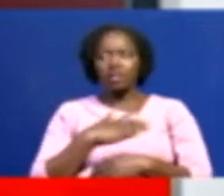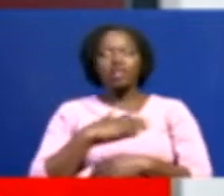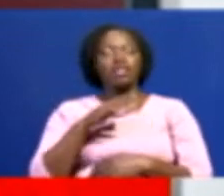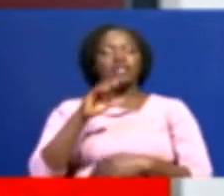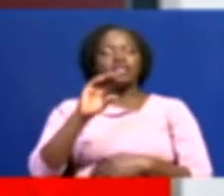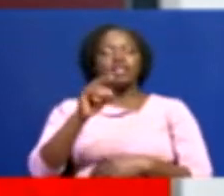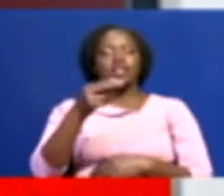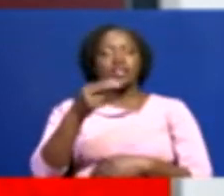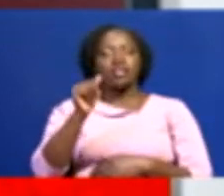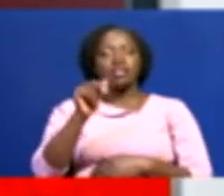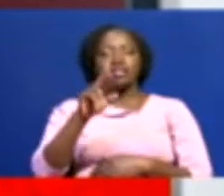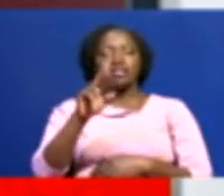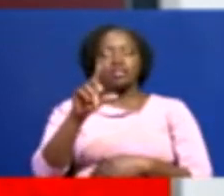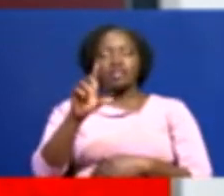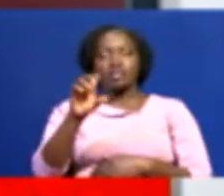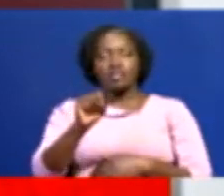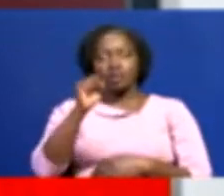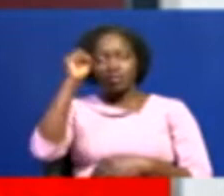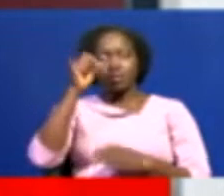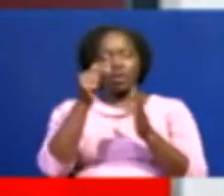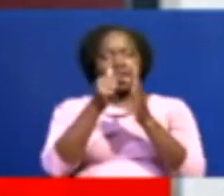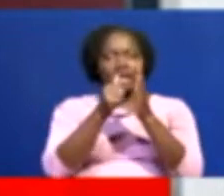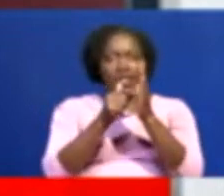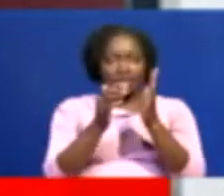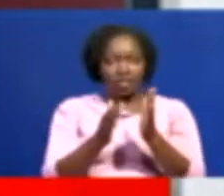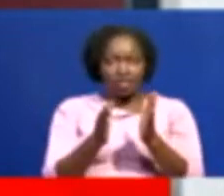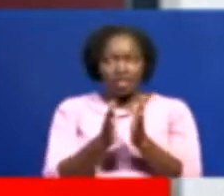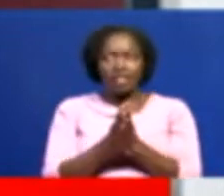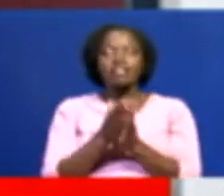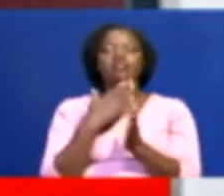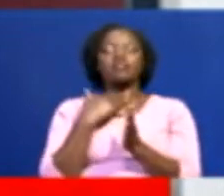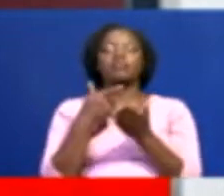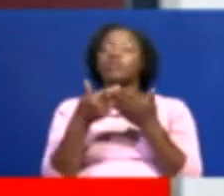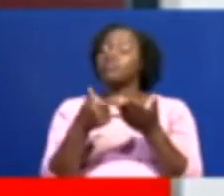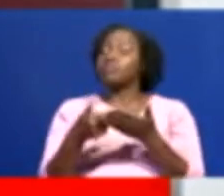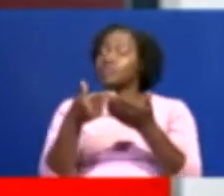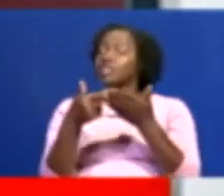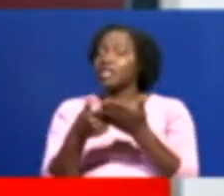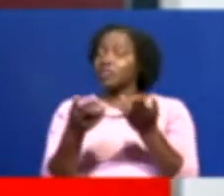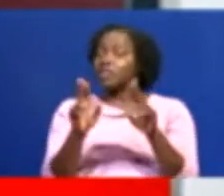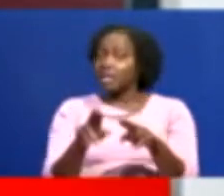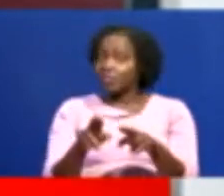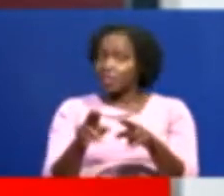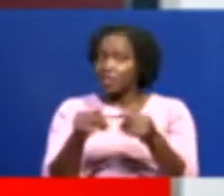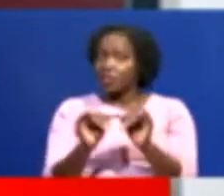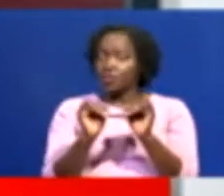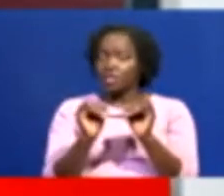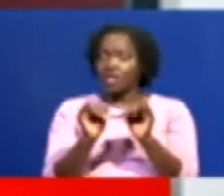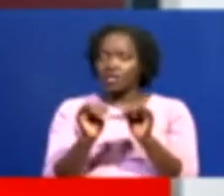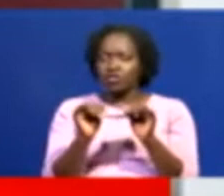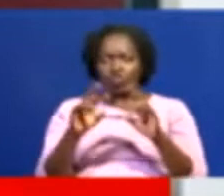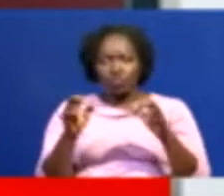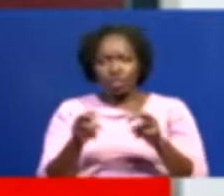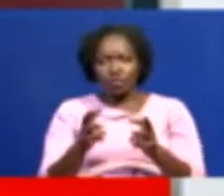well as Alenga Torosterdt, a political analyst. Of course, there have been clamor for dialogue. Will that be the case? We're trying to devise ways on